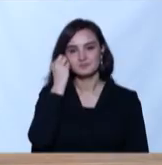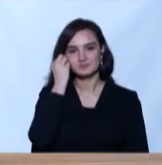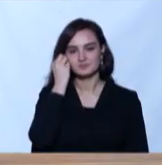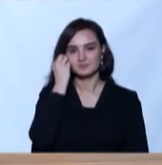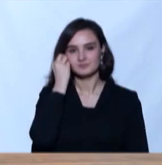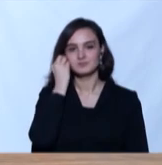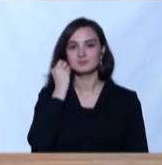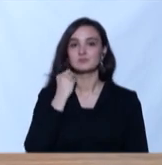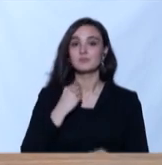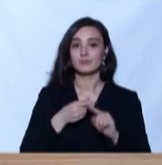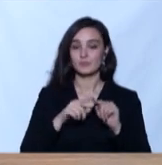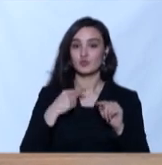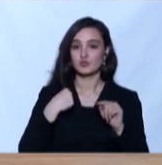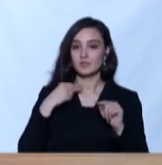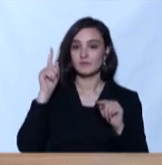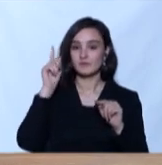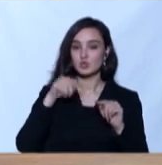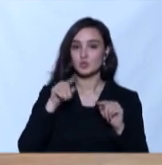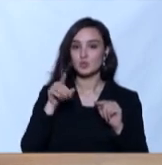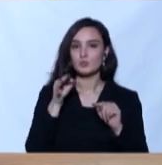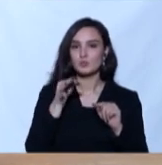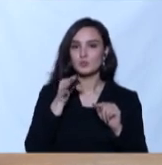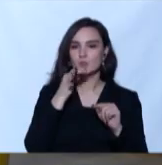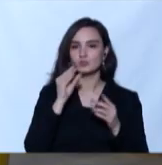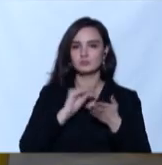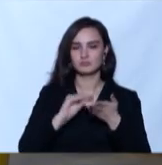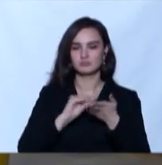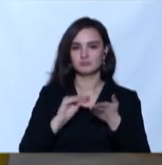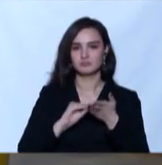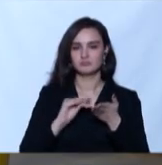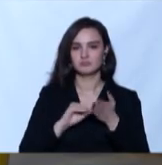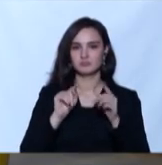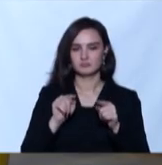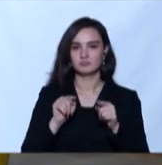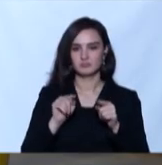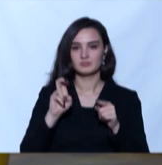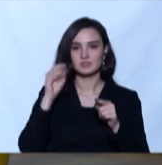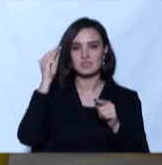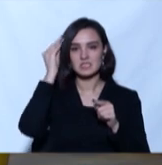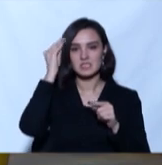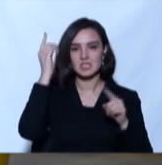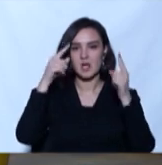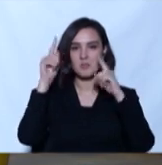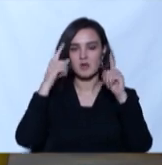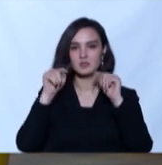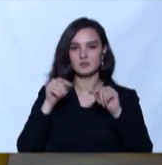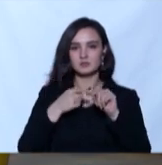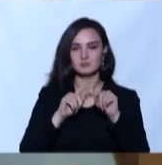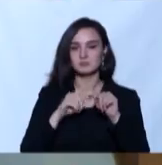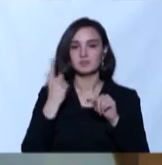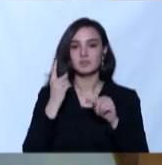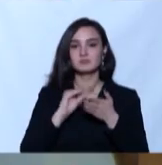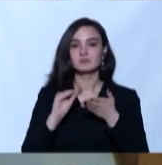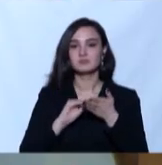No. Since we know that he liked to write a book that was a fairy tale, we should probably talk about what a fairy tale is.